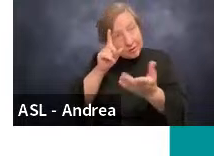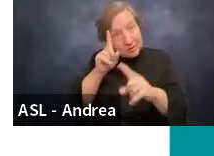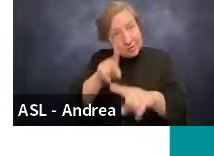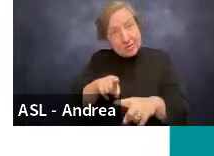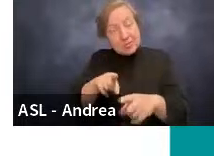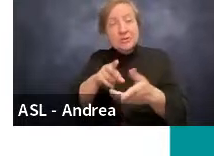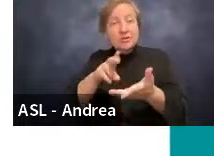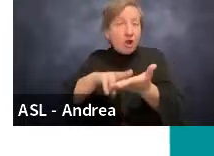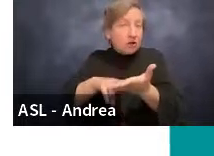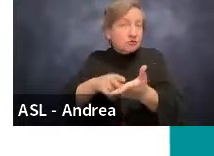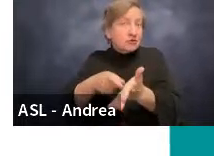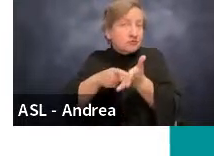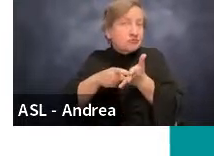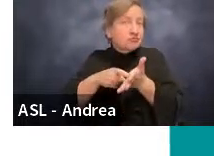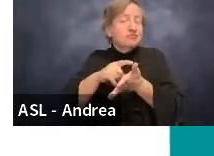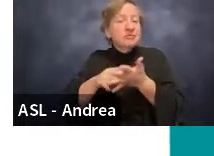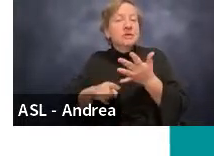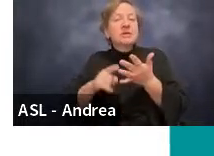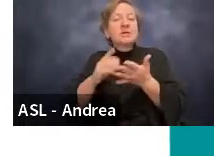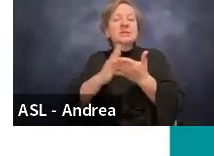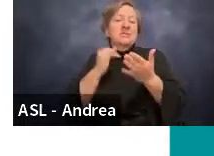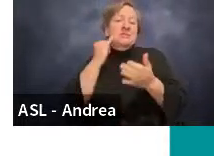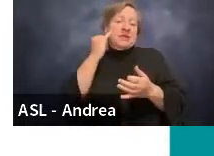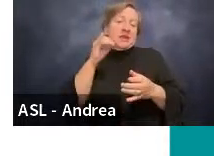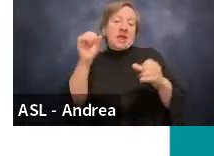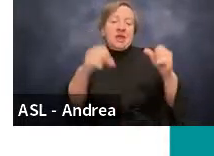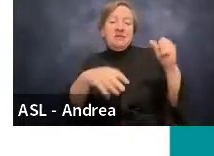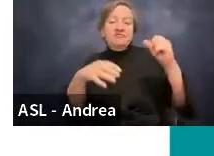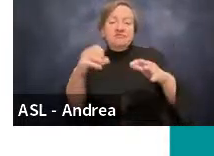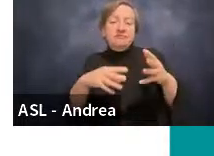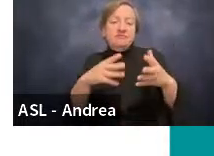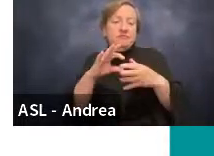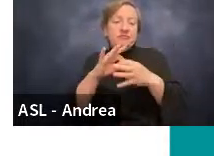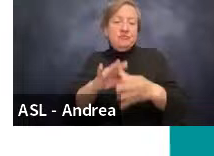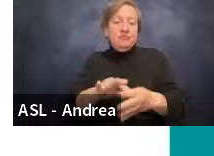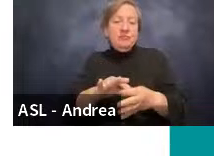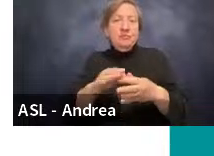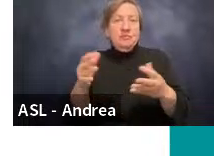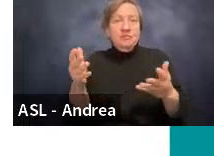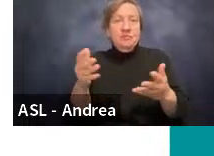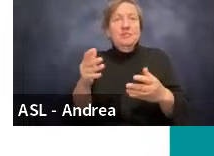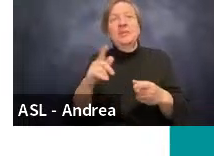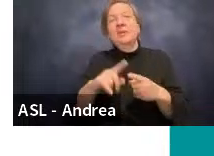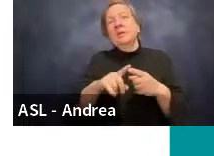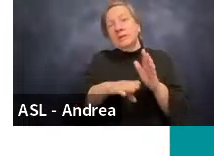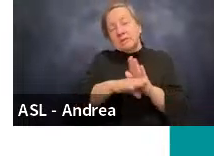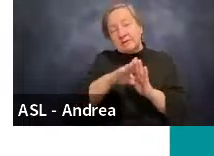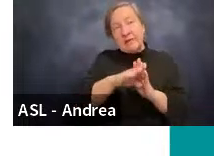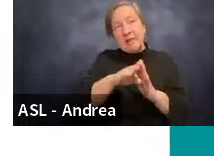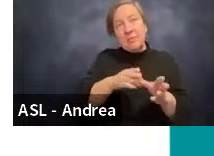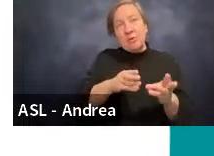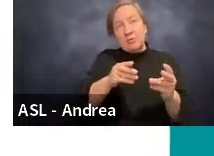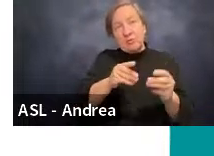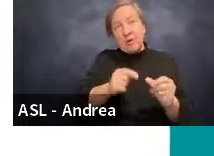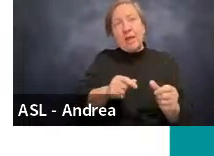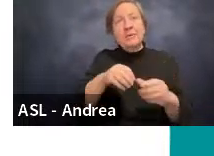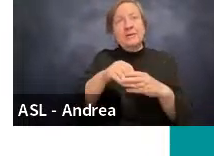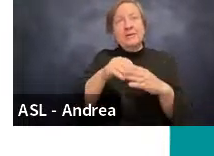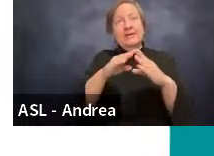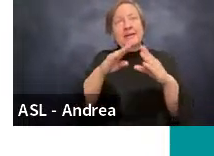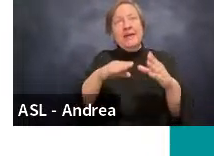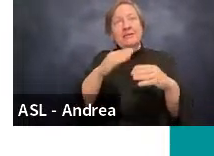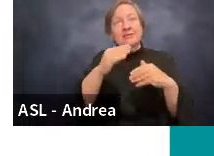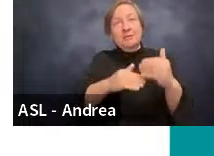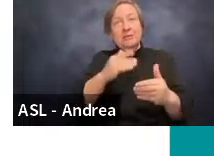specifications, some of the ideas that you have put on the table that may be related to that would be to develop rapid in-house procedures